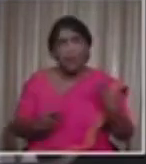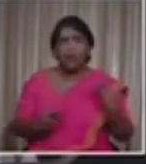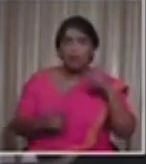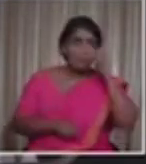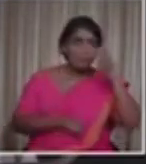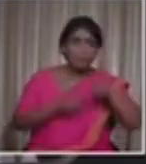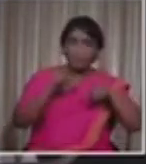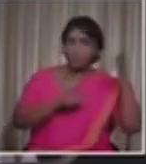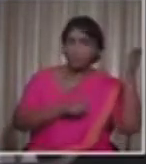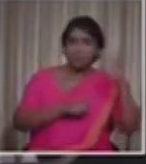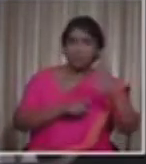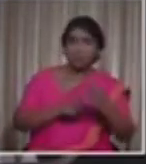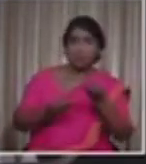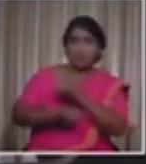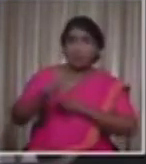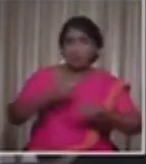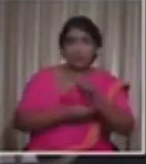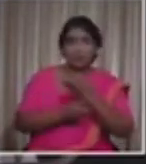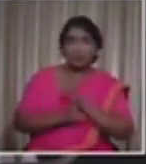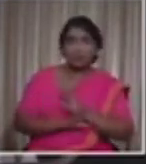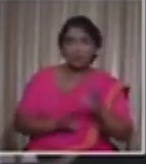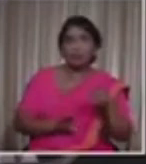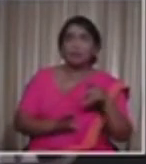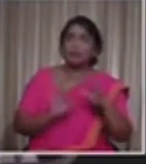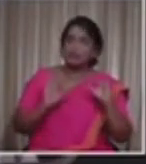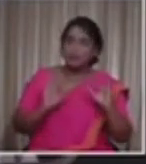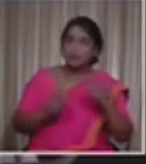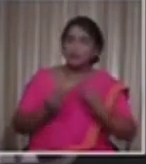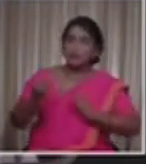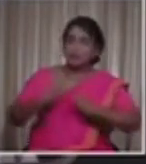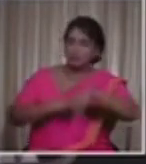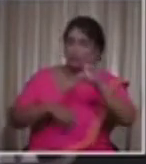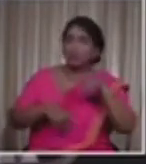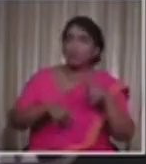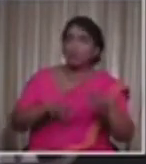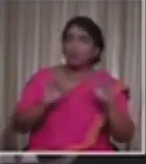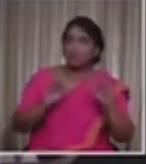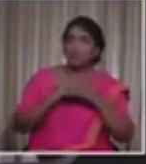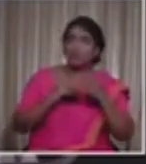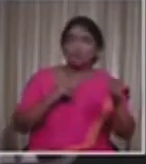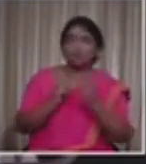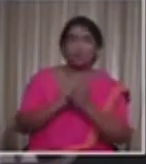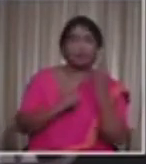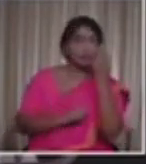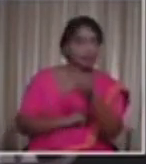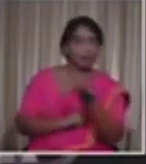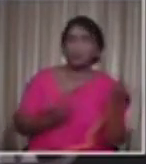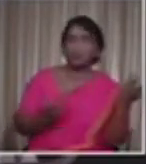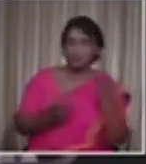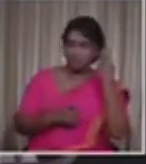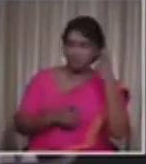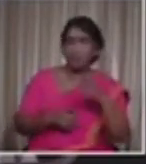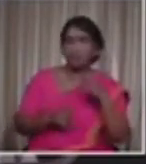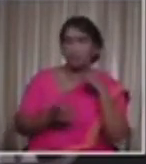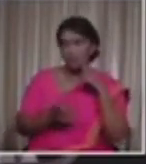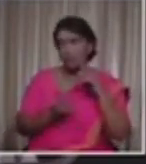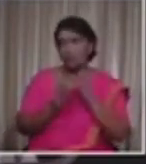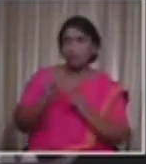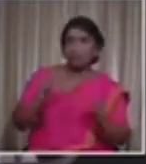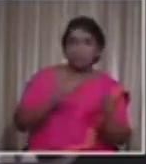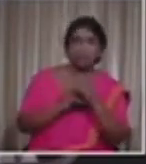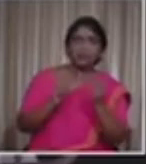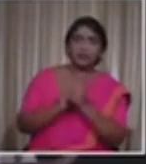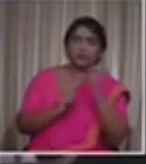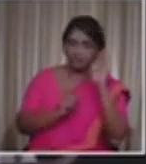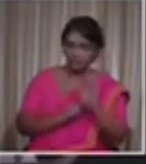two of your normal suppliers who are coming. So the prices have to vary. But if the price variance has to be